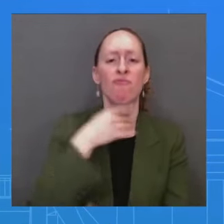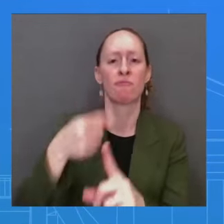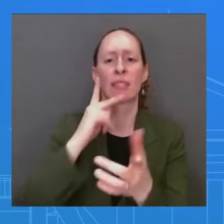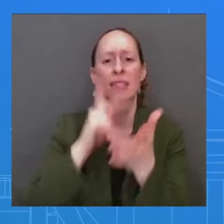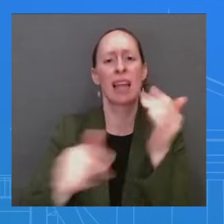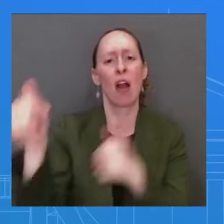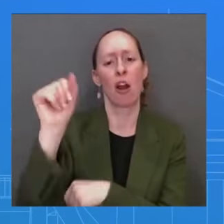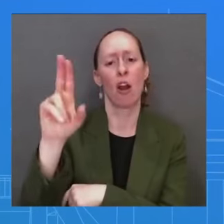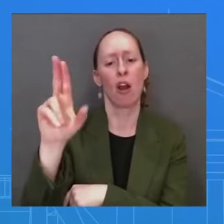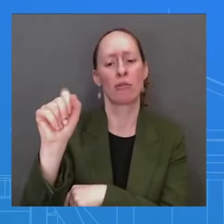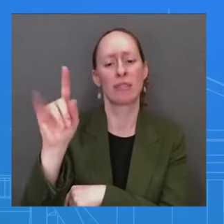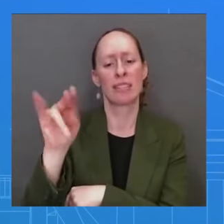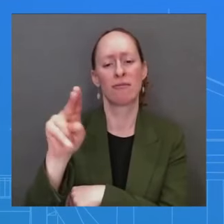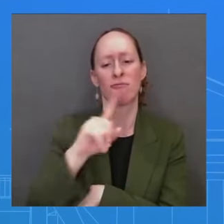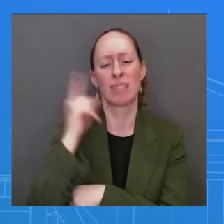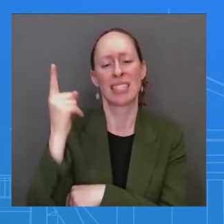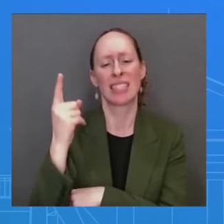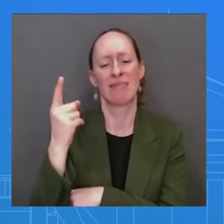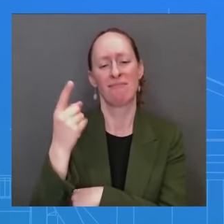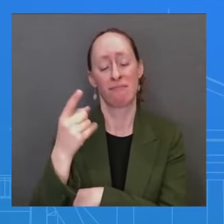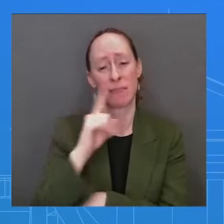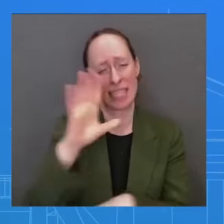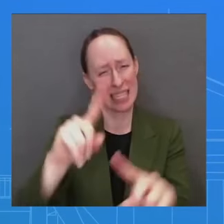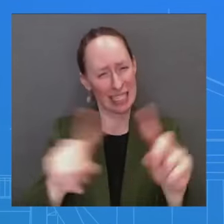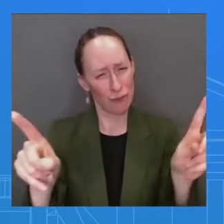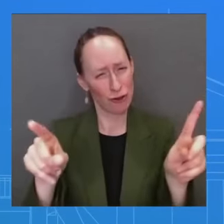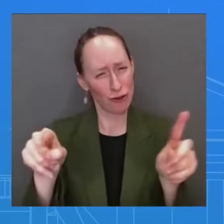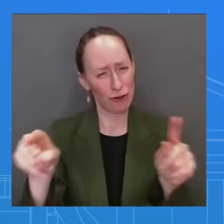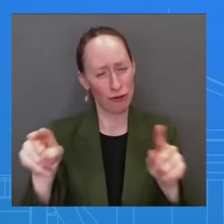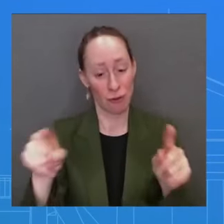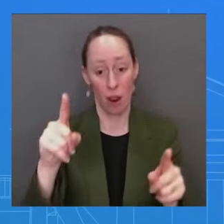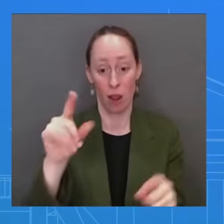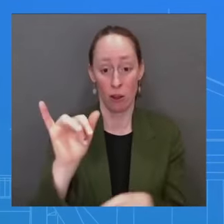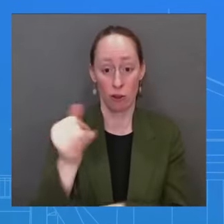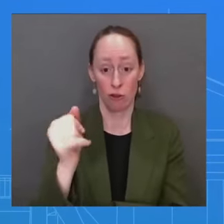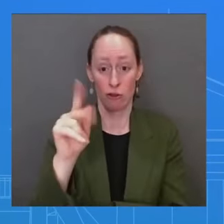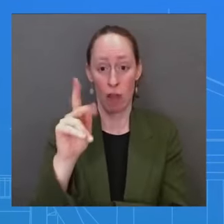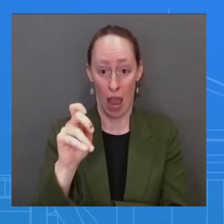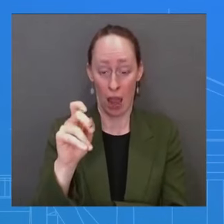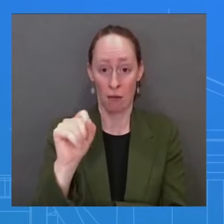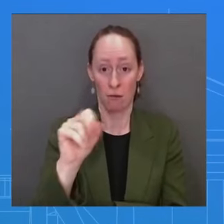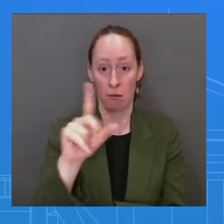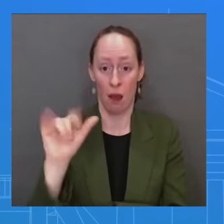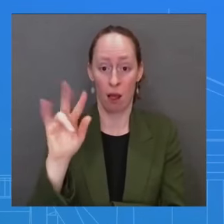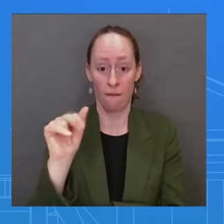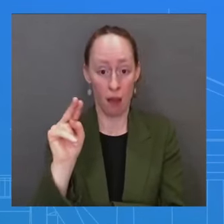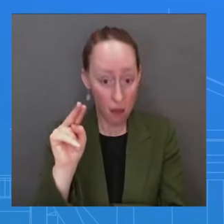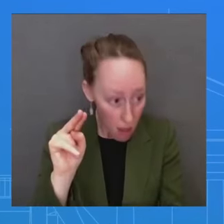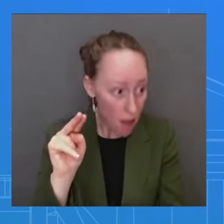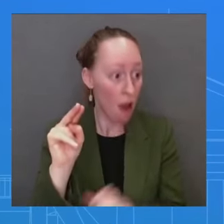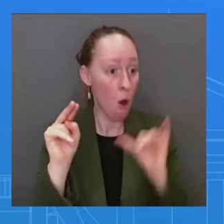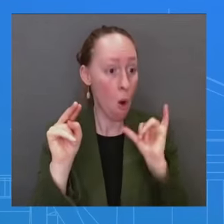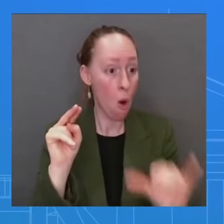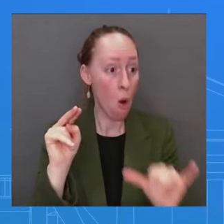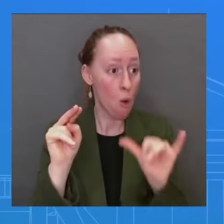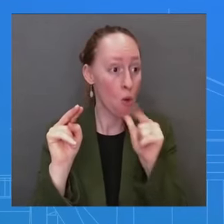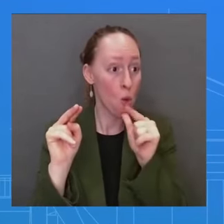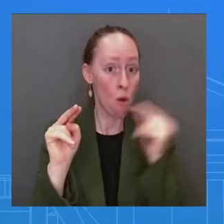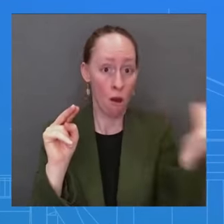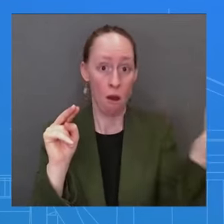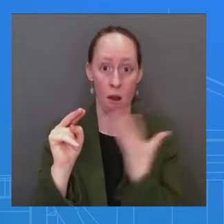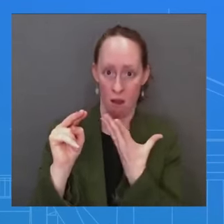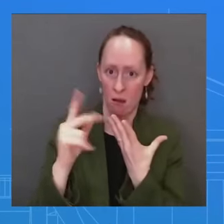difference when Jake Sullivan was informed by the Pentagon in whether he was told when he asked about Secretary Austin's